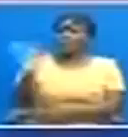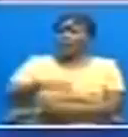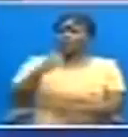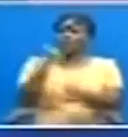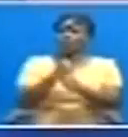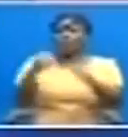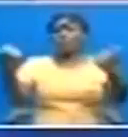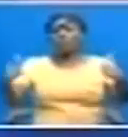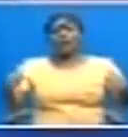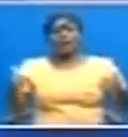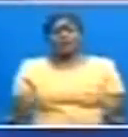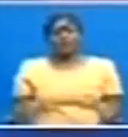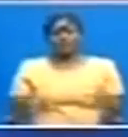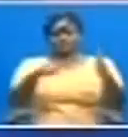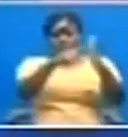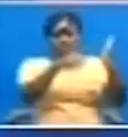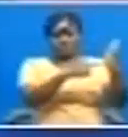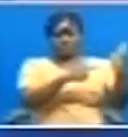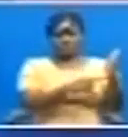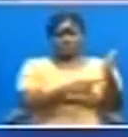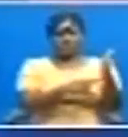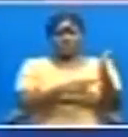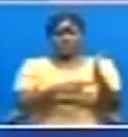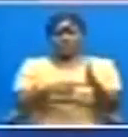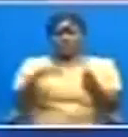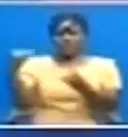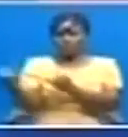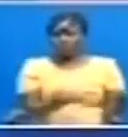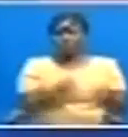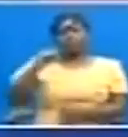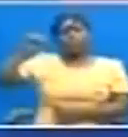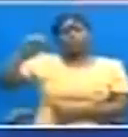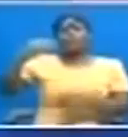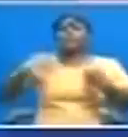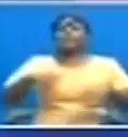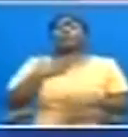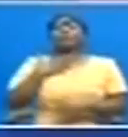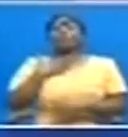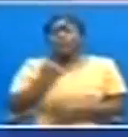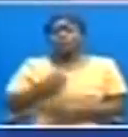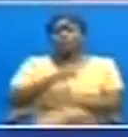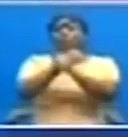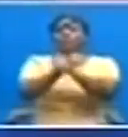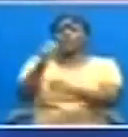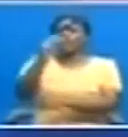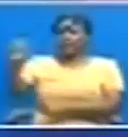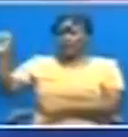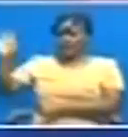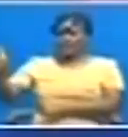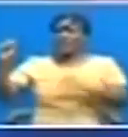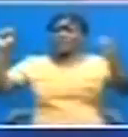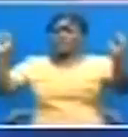back. All these issues are being reduced into politics because people want to protect C.S. Waiguru. You